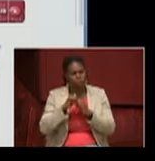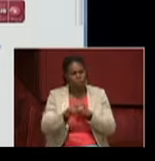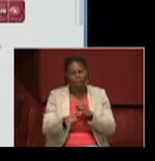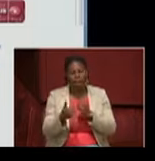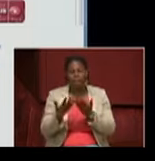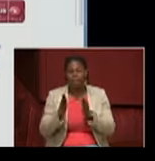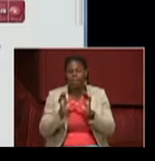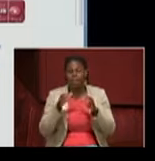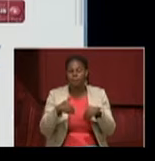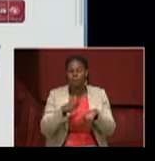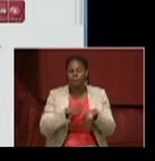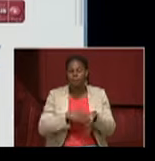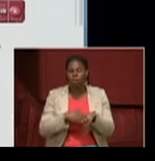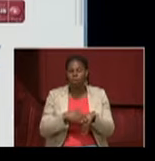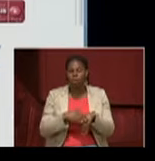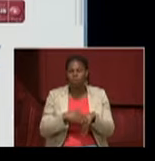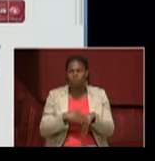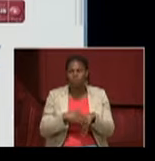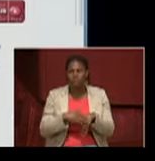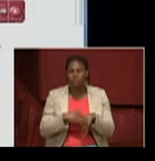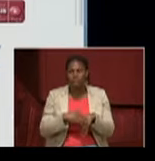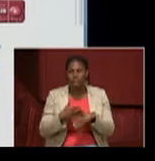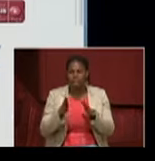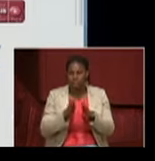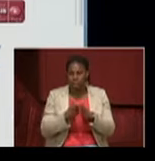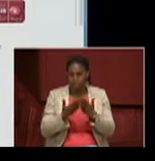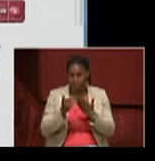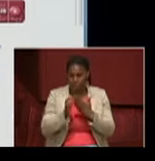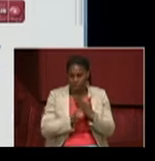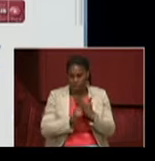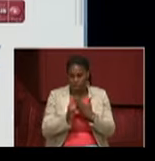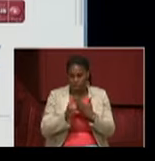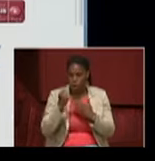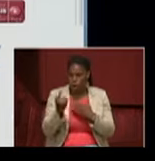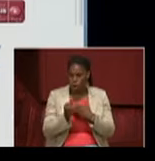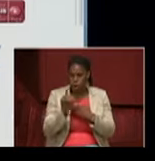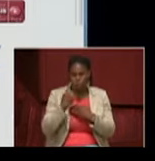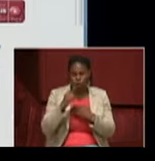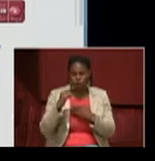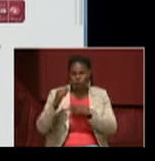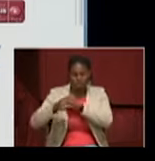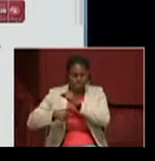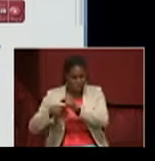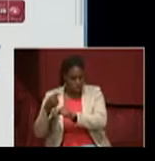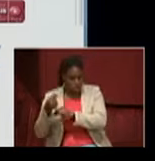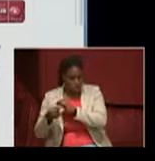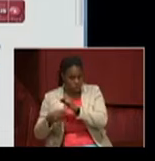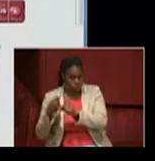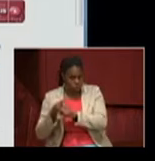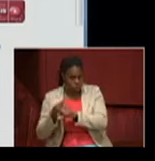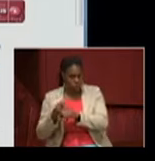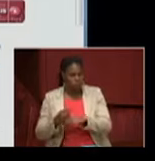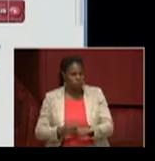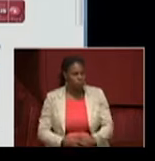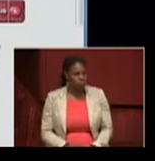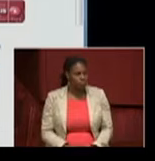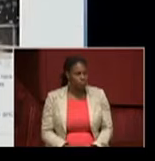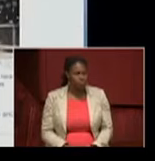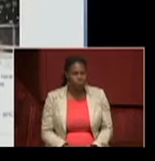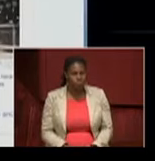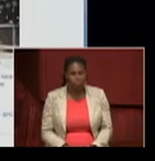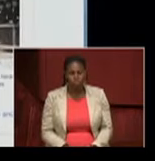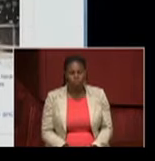focusing with the online catalog just for genealogy. We talked about the online catalog earlier, and this is what I'm referring